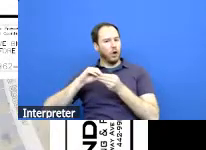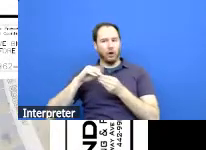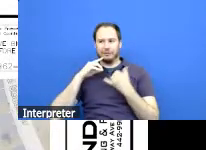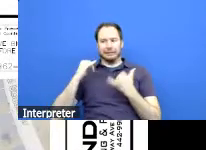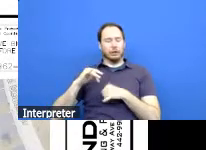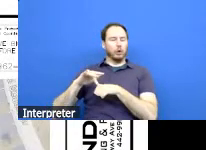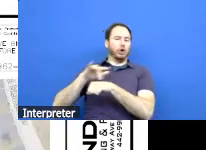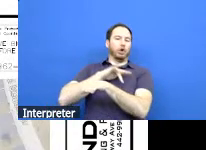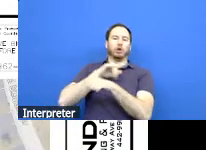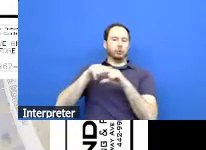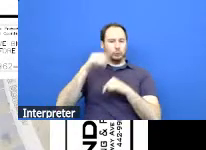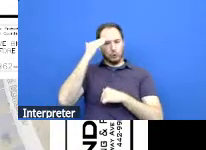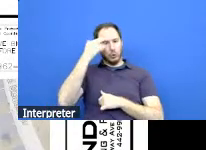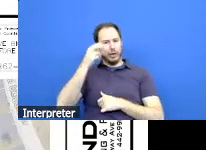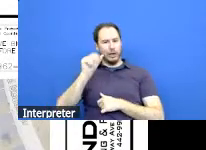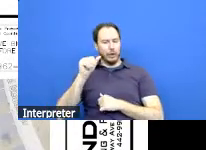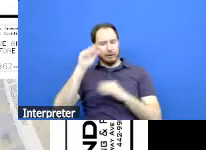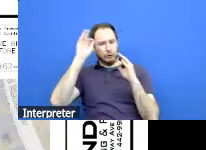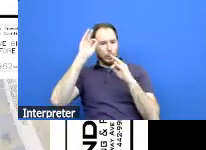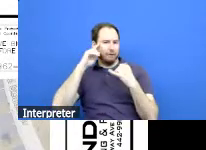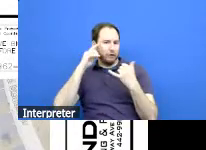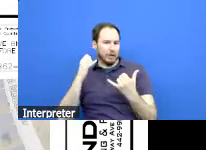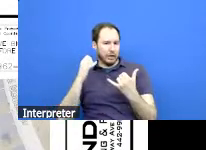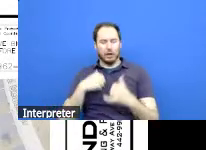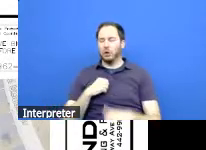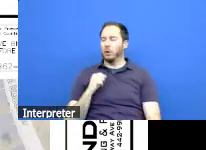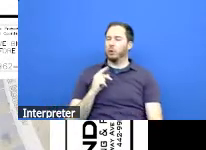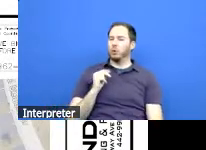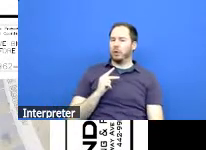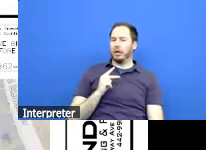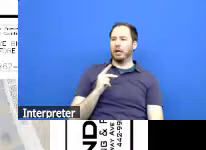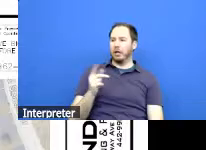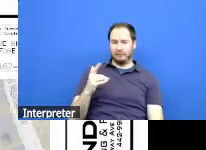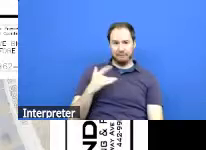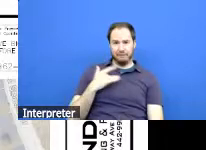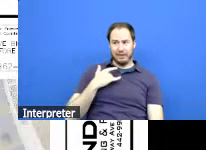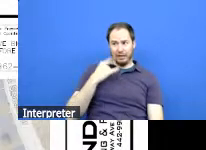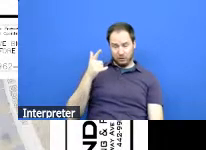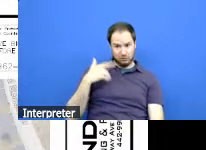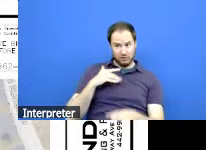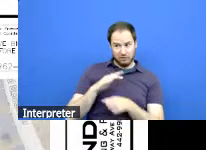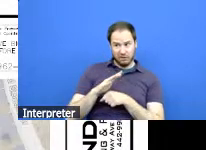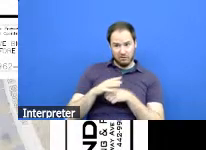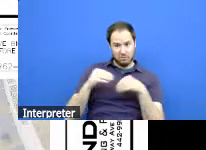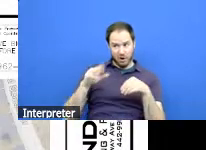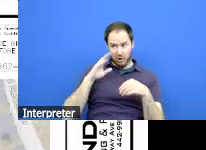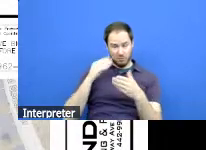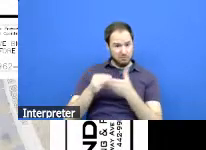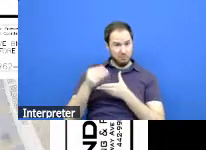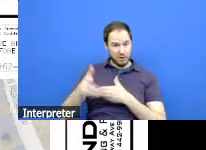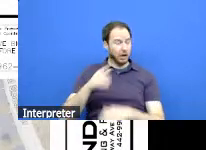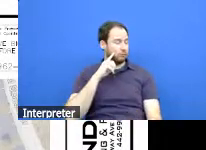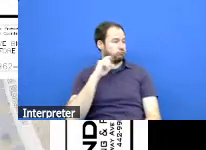point, it's way too early to tell you that. Okay, okay. And the feeling is there's enough of a market in this area for $400,000